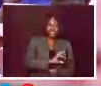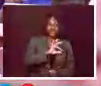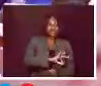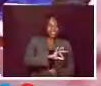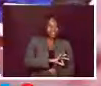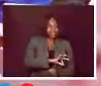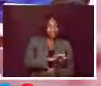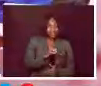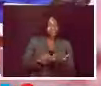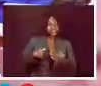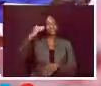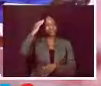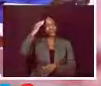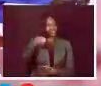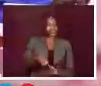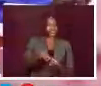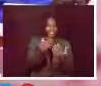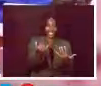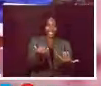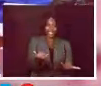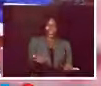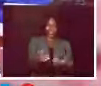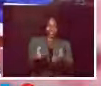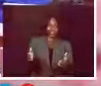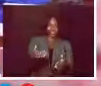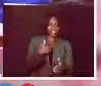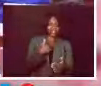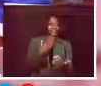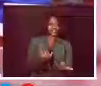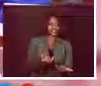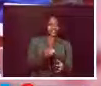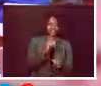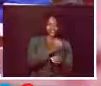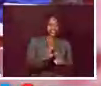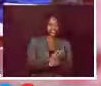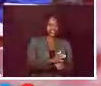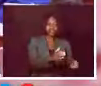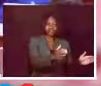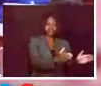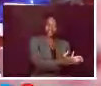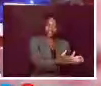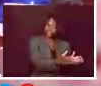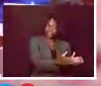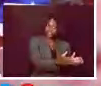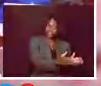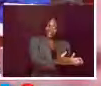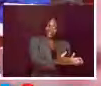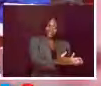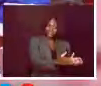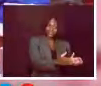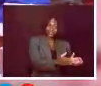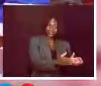what I know is that, especially with the kind of majority that we have now, if you are not careful, the minority will virtually